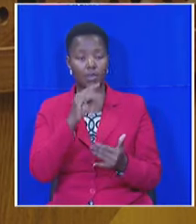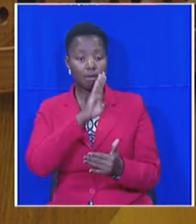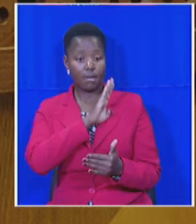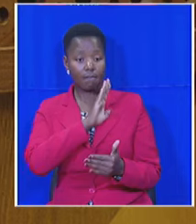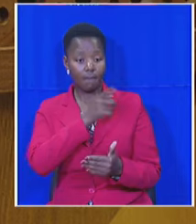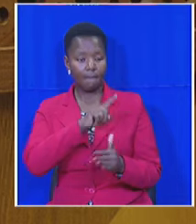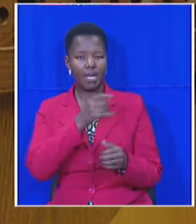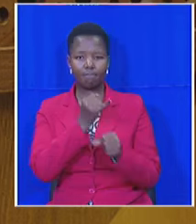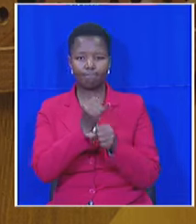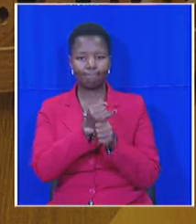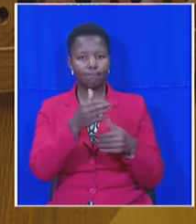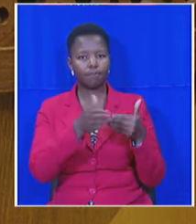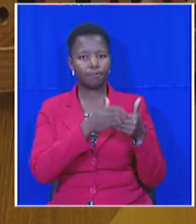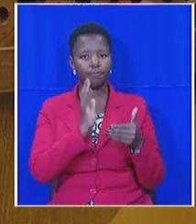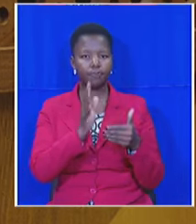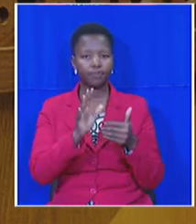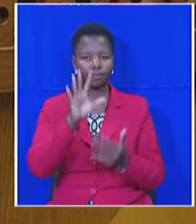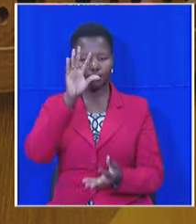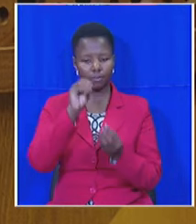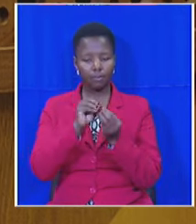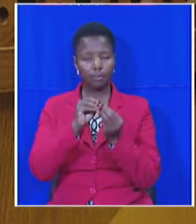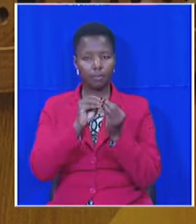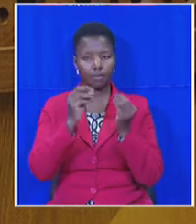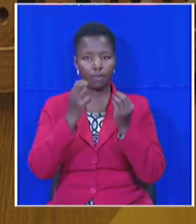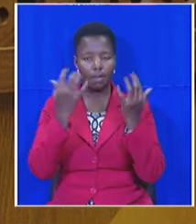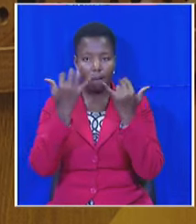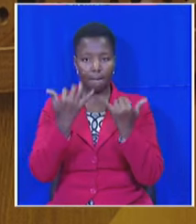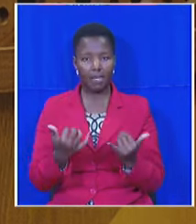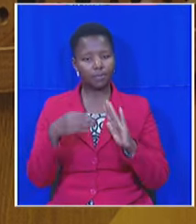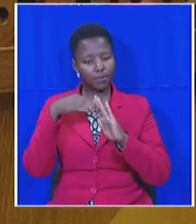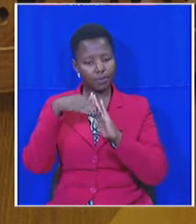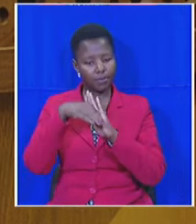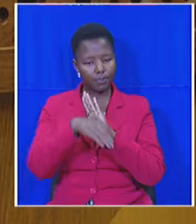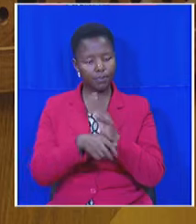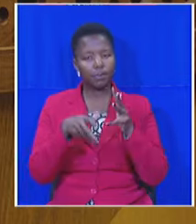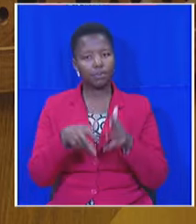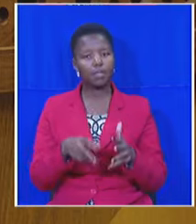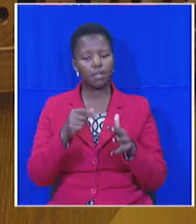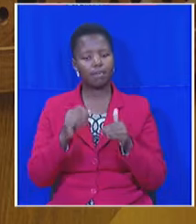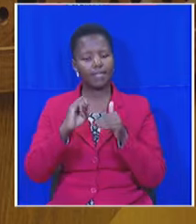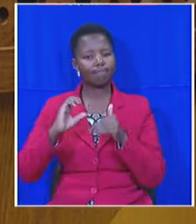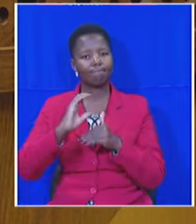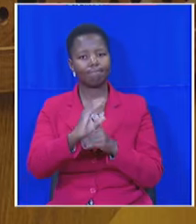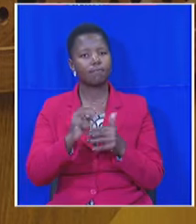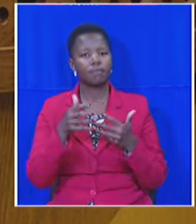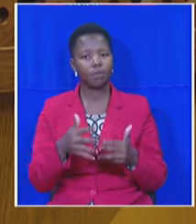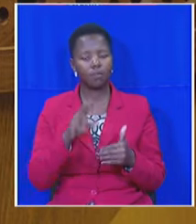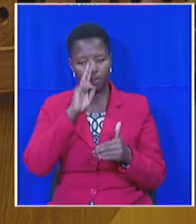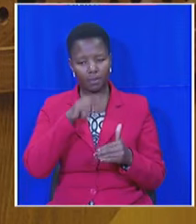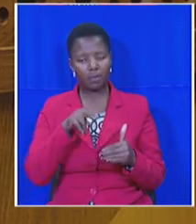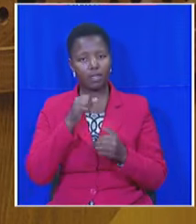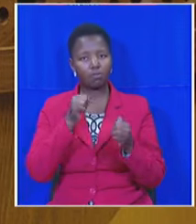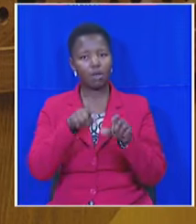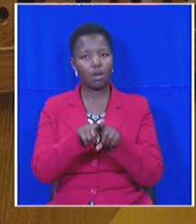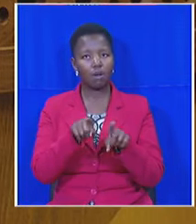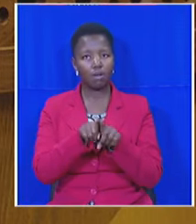expected. The total budget is declining in real terms, and less money is appropriated to strategic expenses, for instance, forced